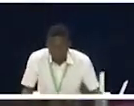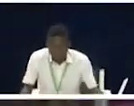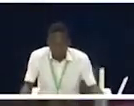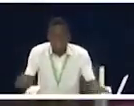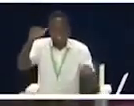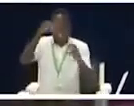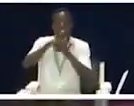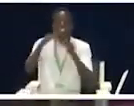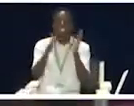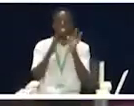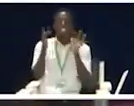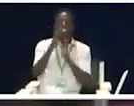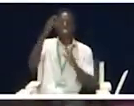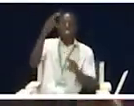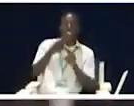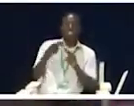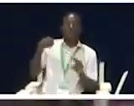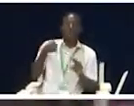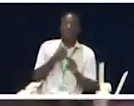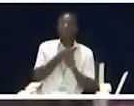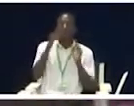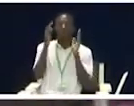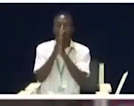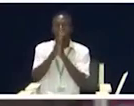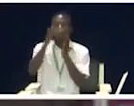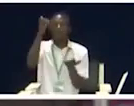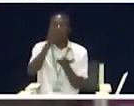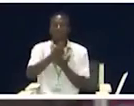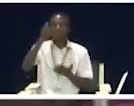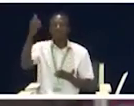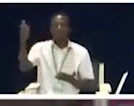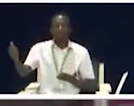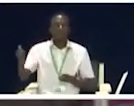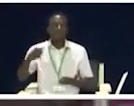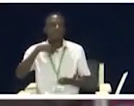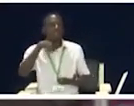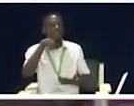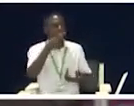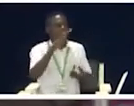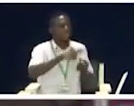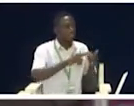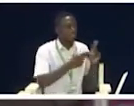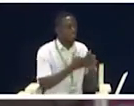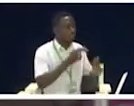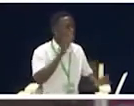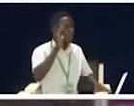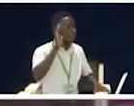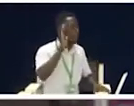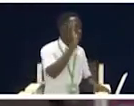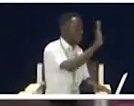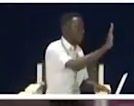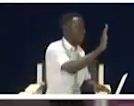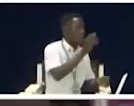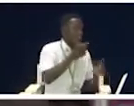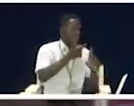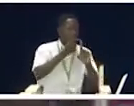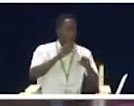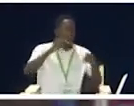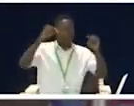Jesus' name have we prayed. Can you look for a neighbor, give them a high five, and tell them from